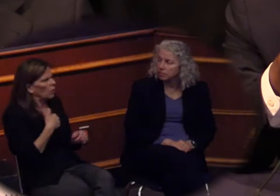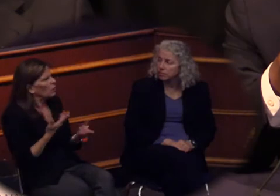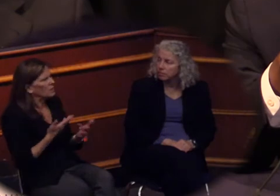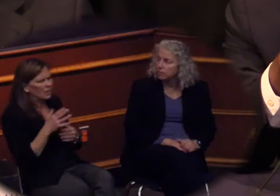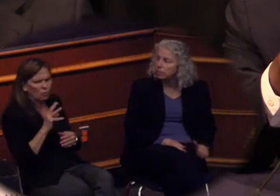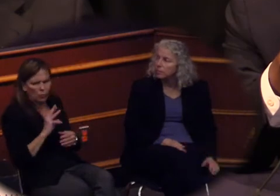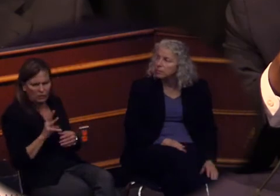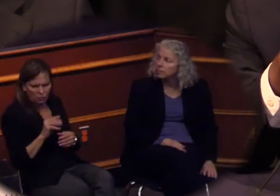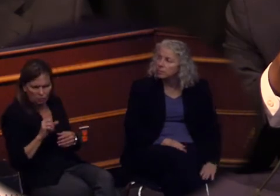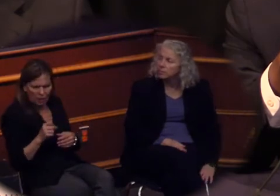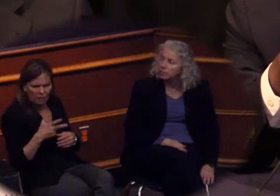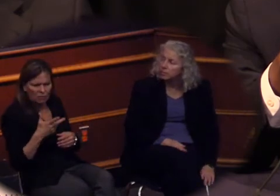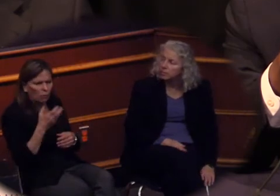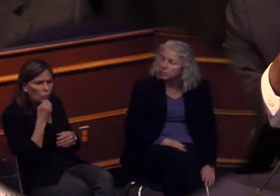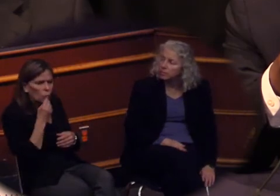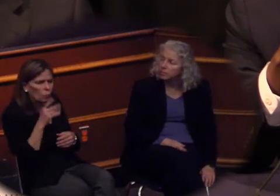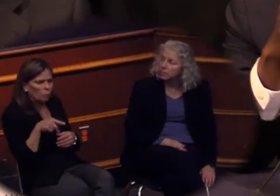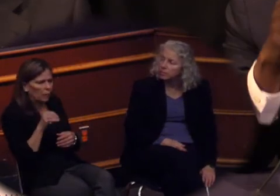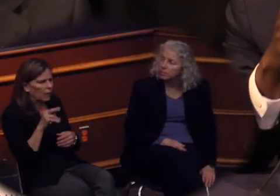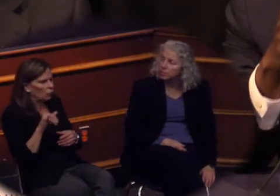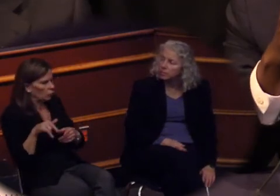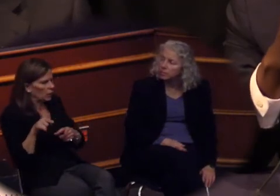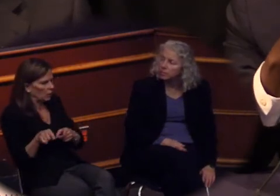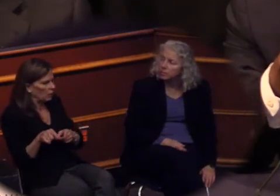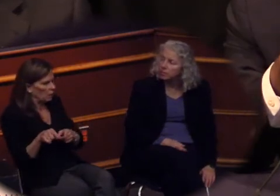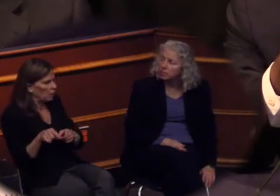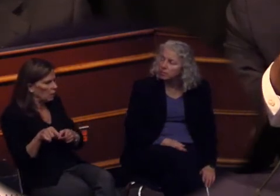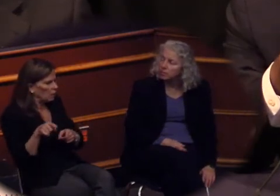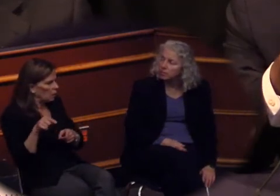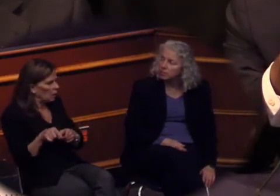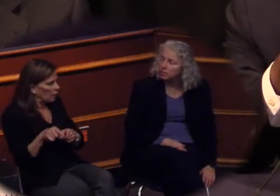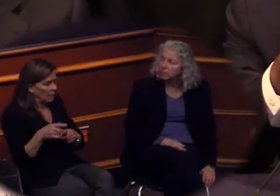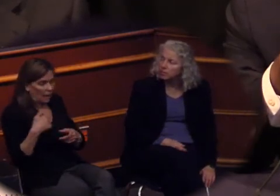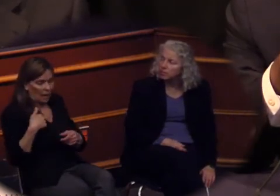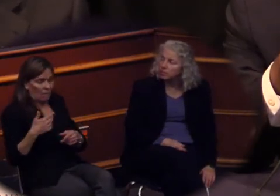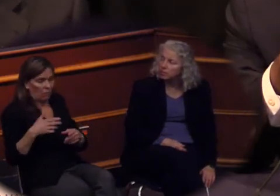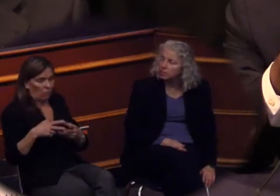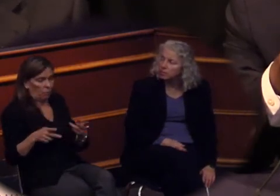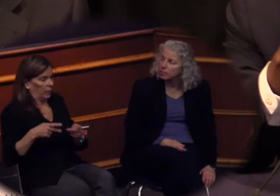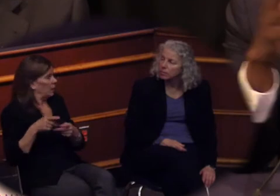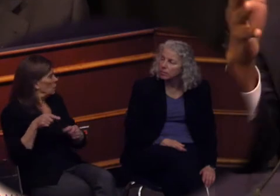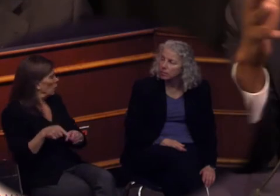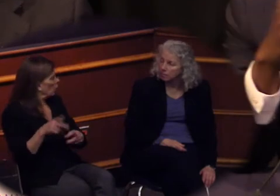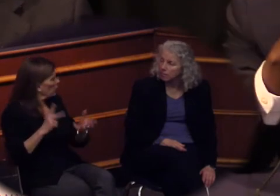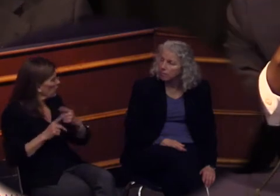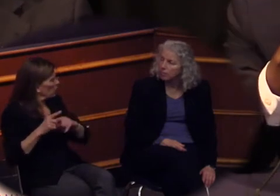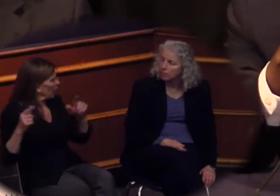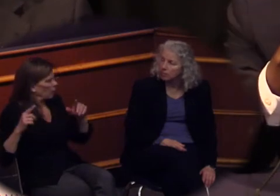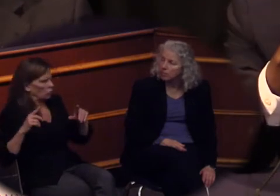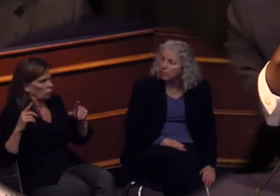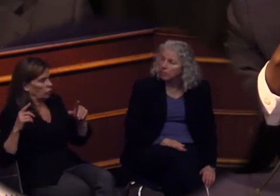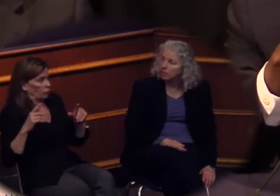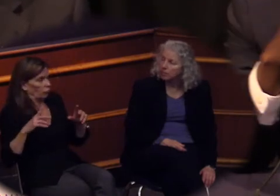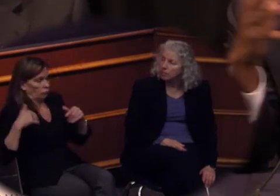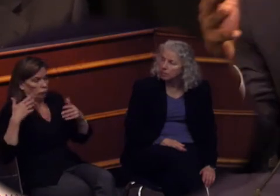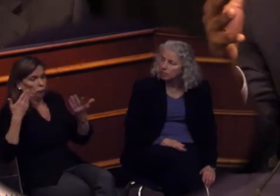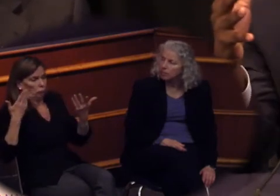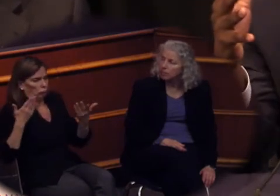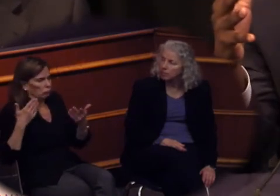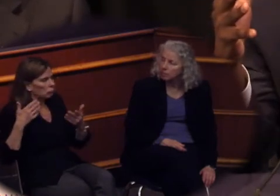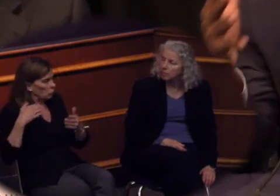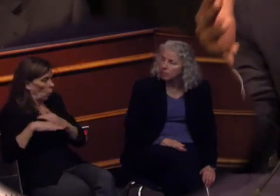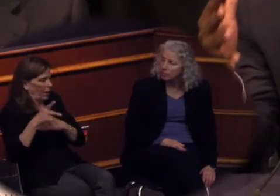of the food pantries that is doing just that at a one-stop center where people get services. So what would I do? I would look at